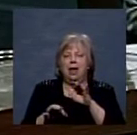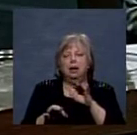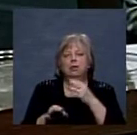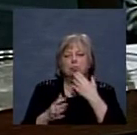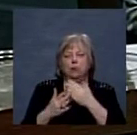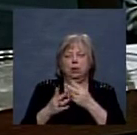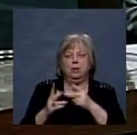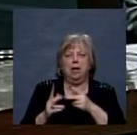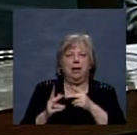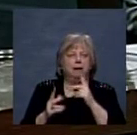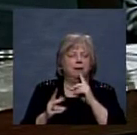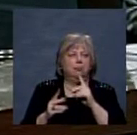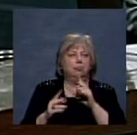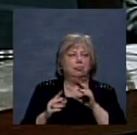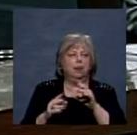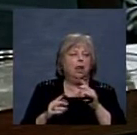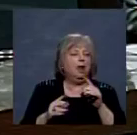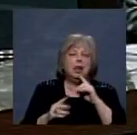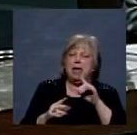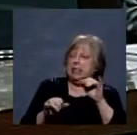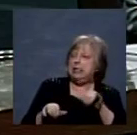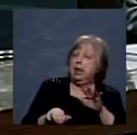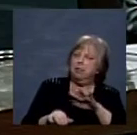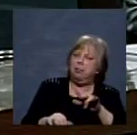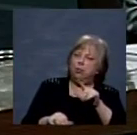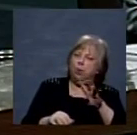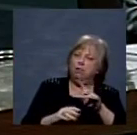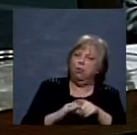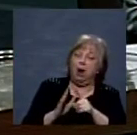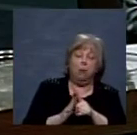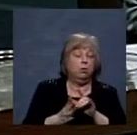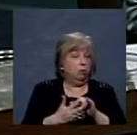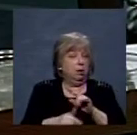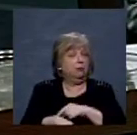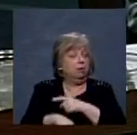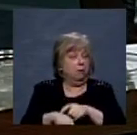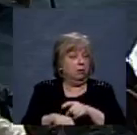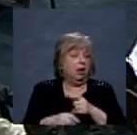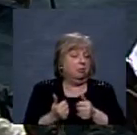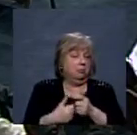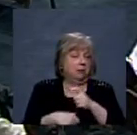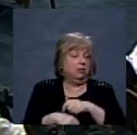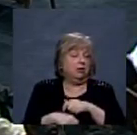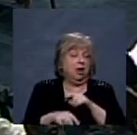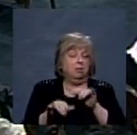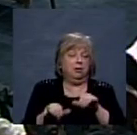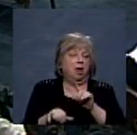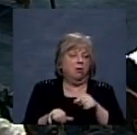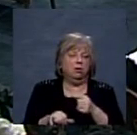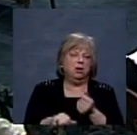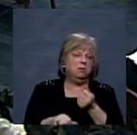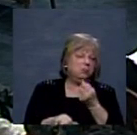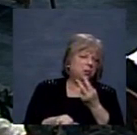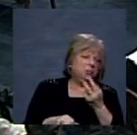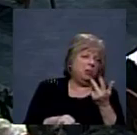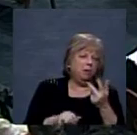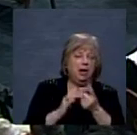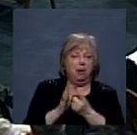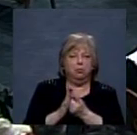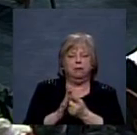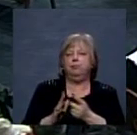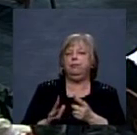hours. Oh, really? Yeah. So it was actually a long time. They're usually only there a couple hours. Yeah. So. It's pretty fascinating. Yes, thank ma'am. You. Director Wright?